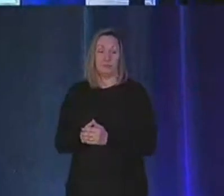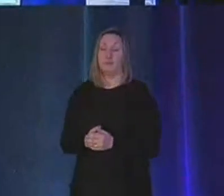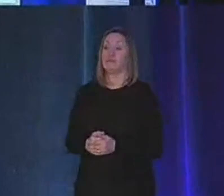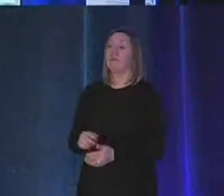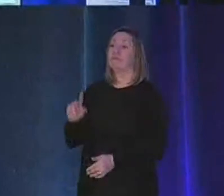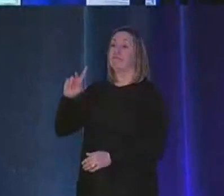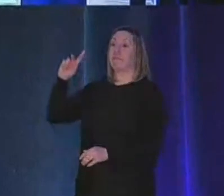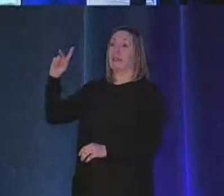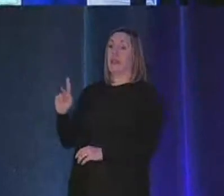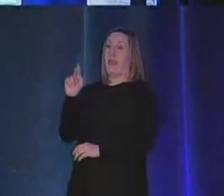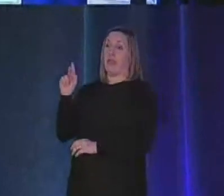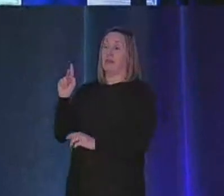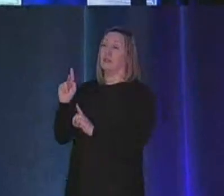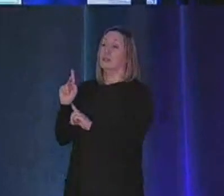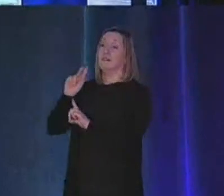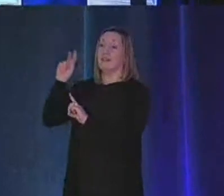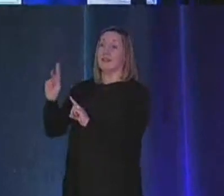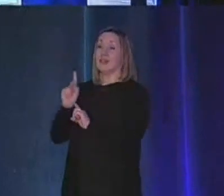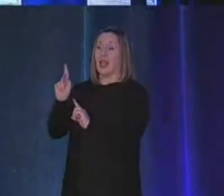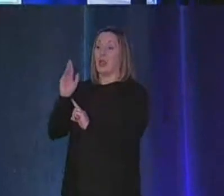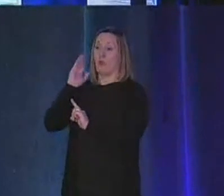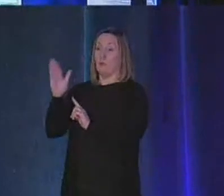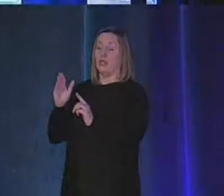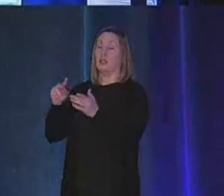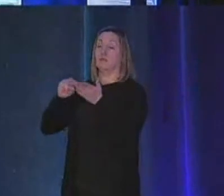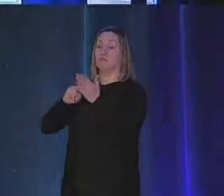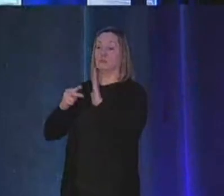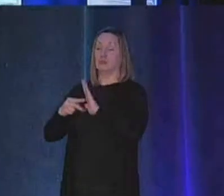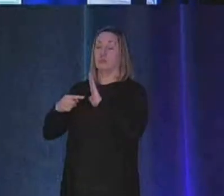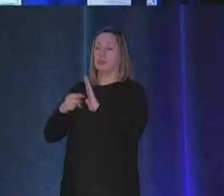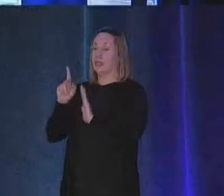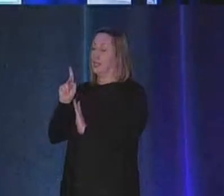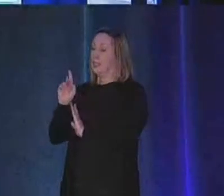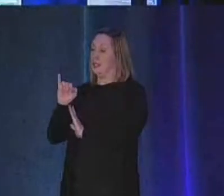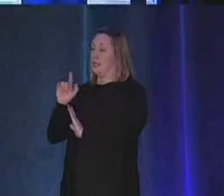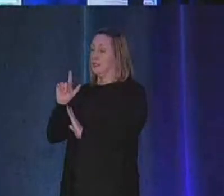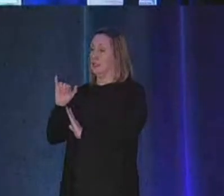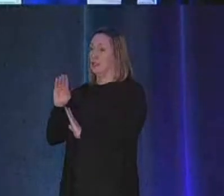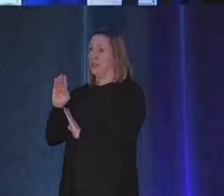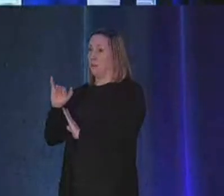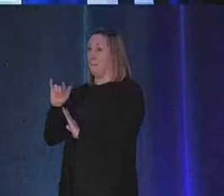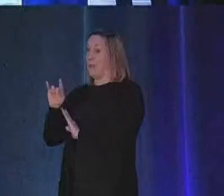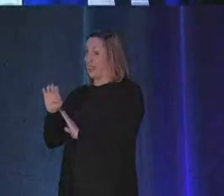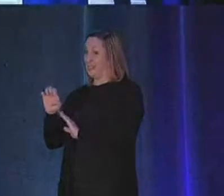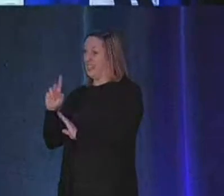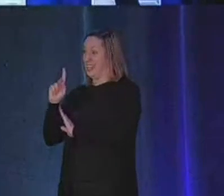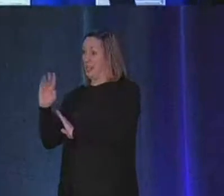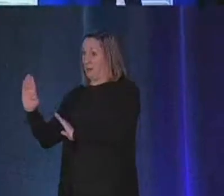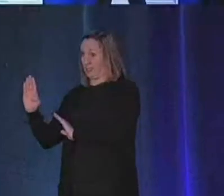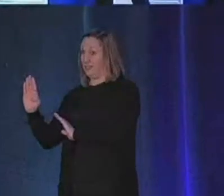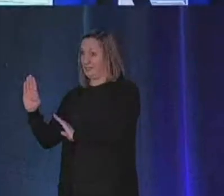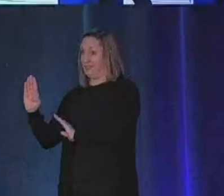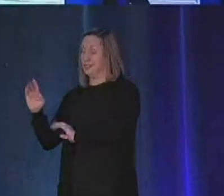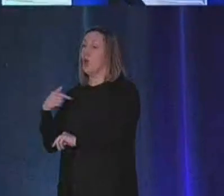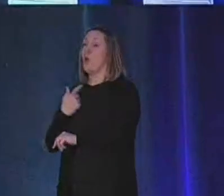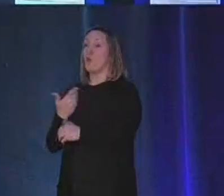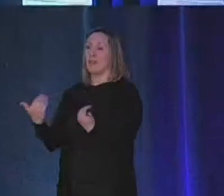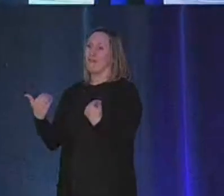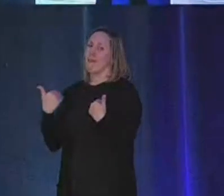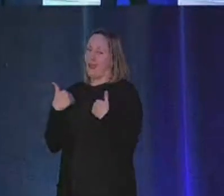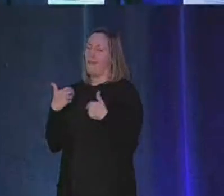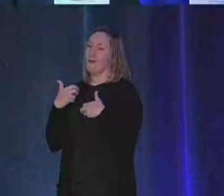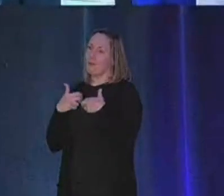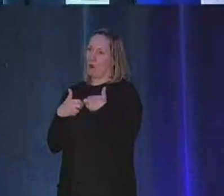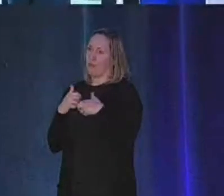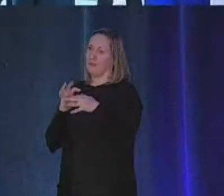K is going to stand for kilobytes. Believe it or not, we do have a problem